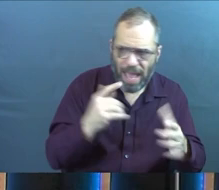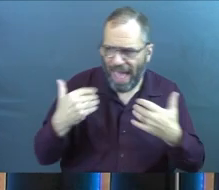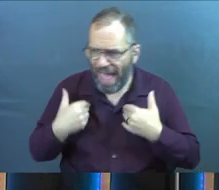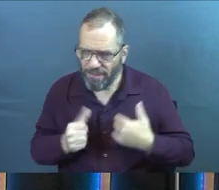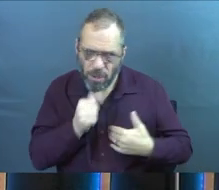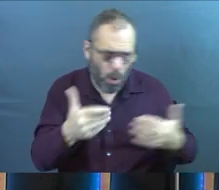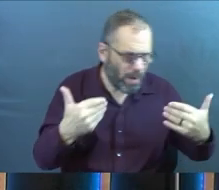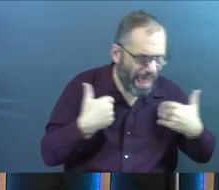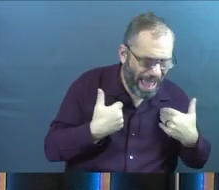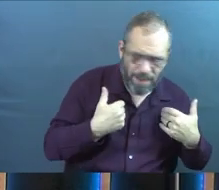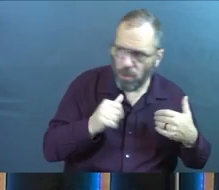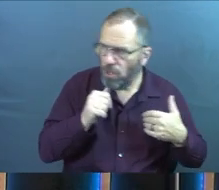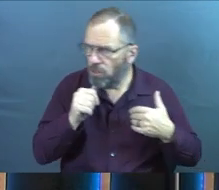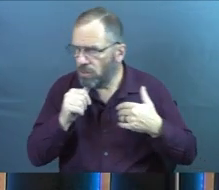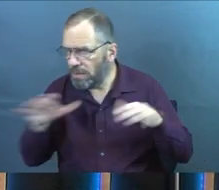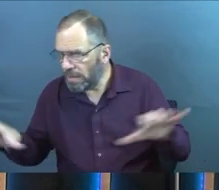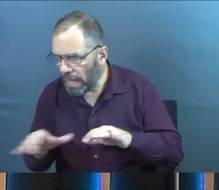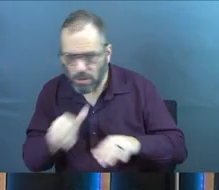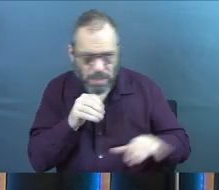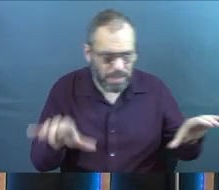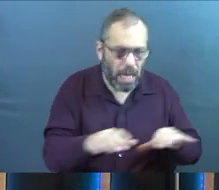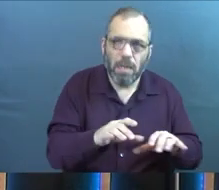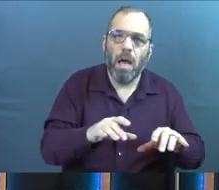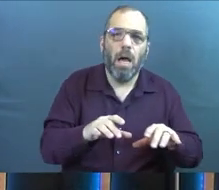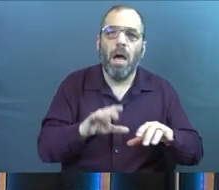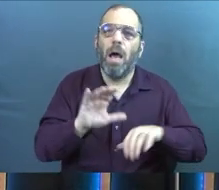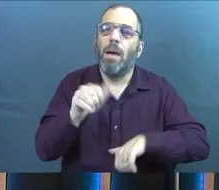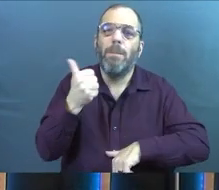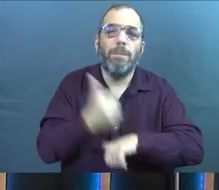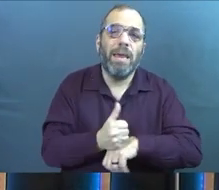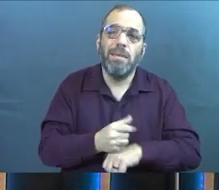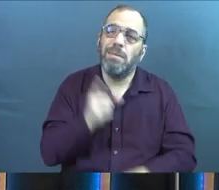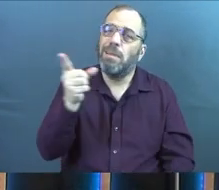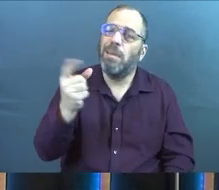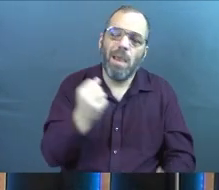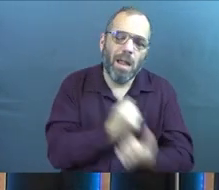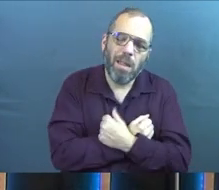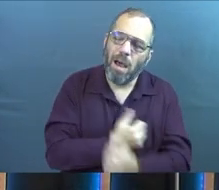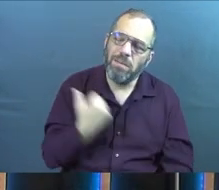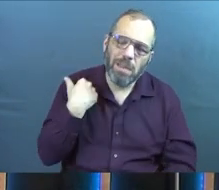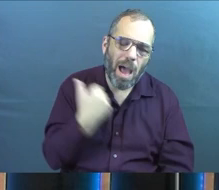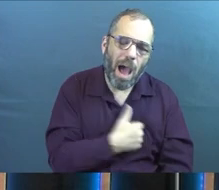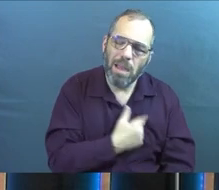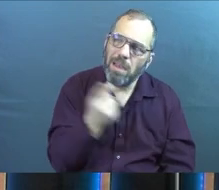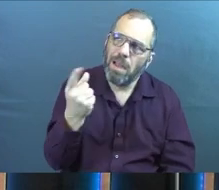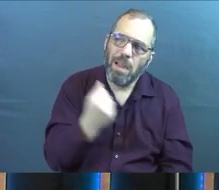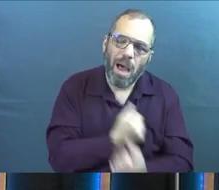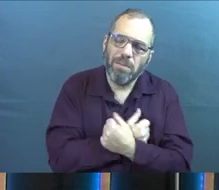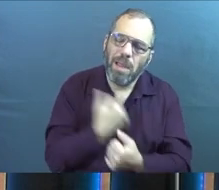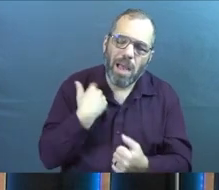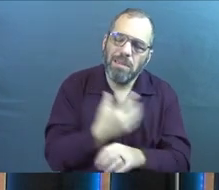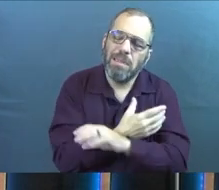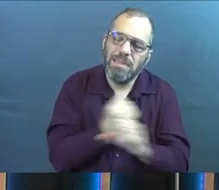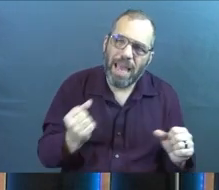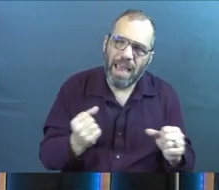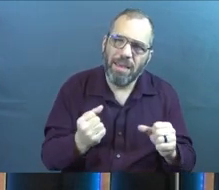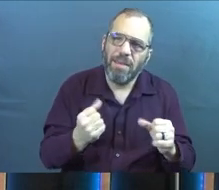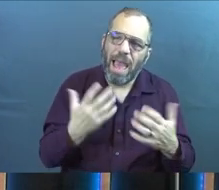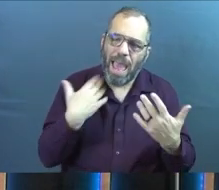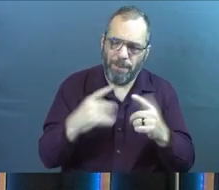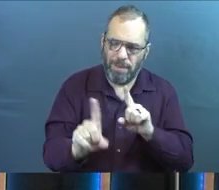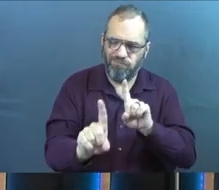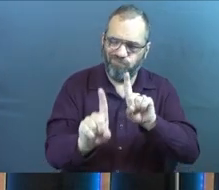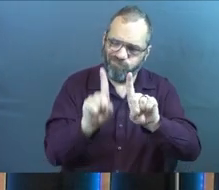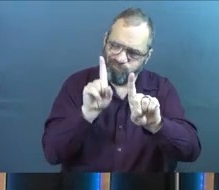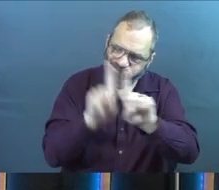have or have not done. It's simply on the fact that he just loves us. Loves us so much that he wants to save us and be